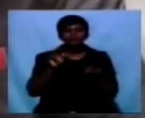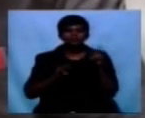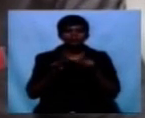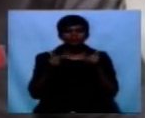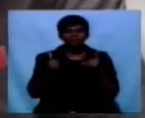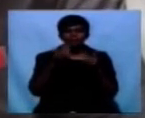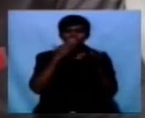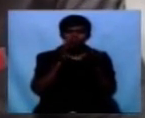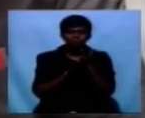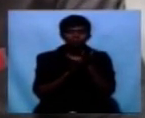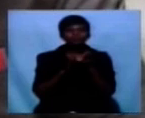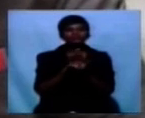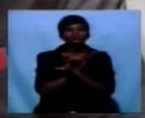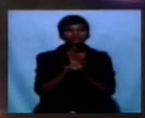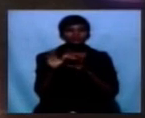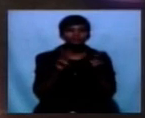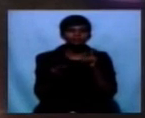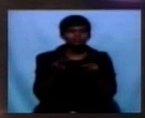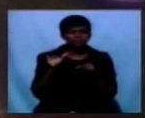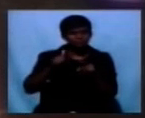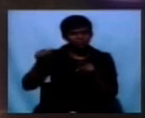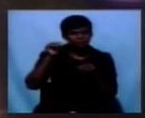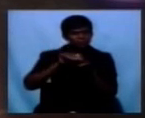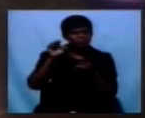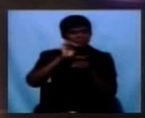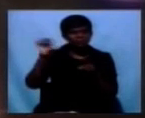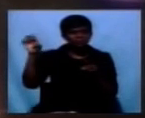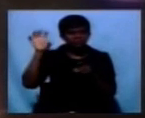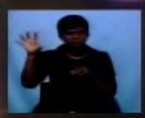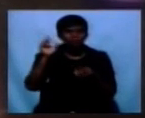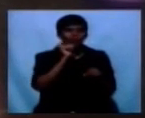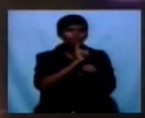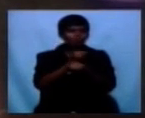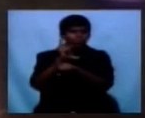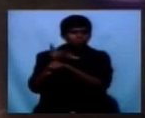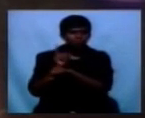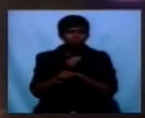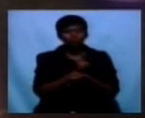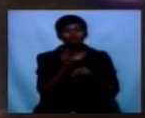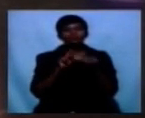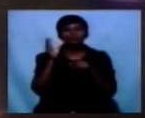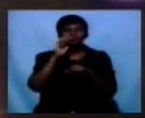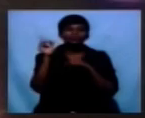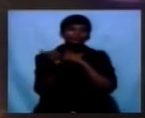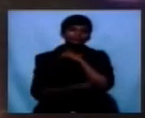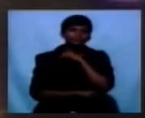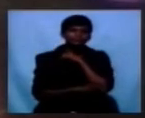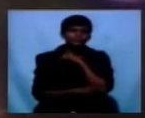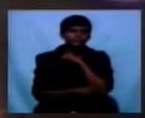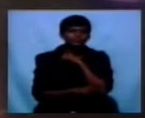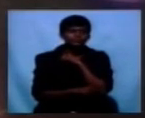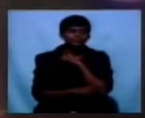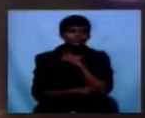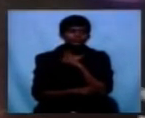to provide to the Zambian people. You were recently in Eastern Province and you warned contractors that they'll be prosecuted. Yes. Is this just another performance